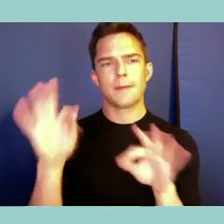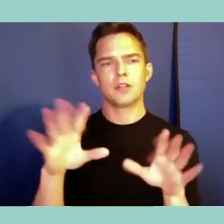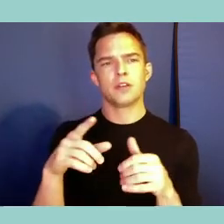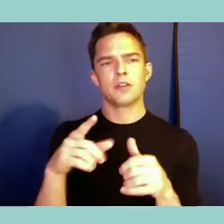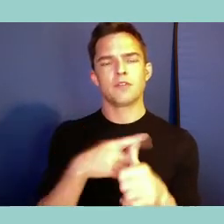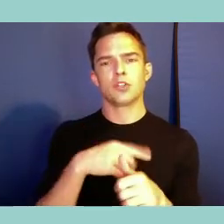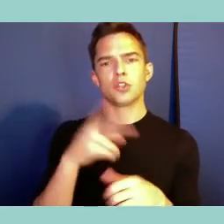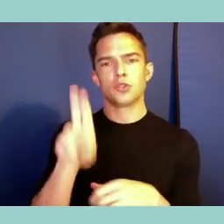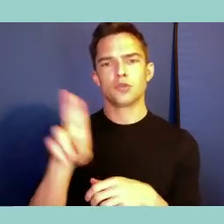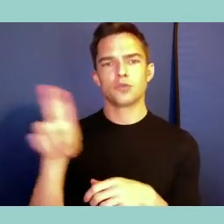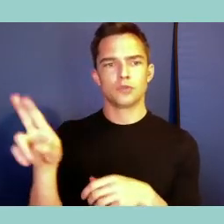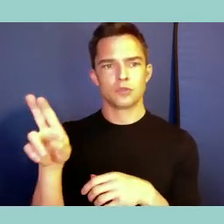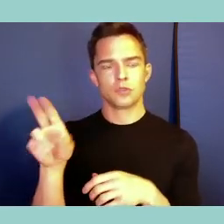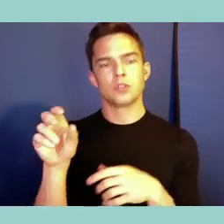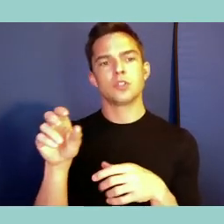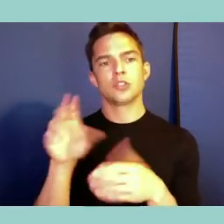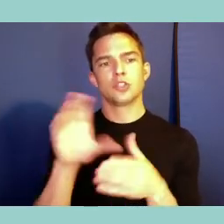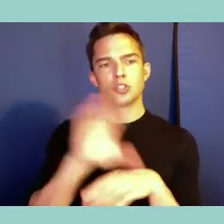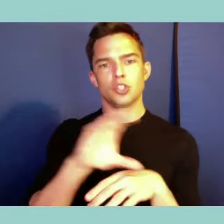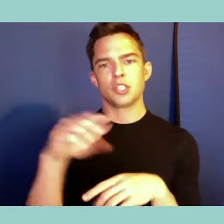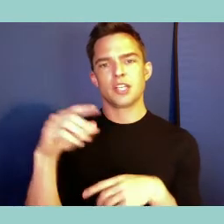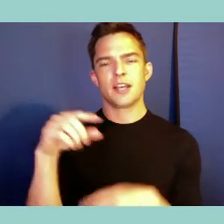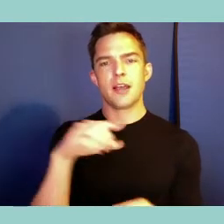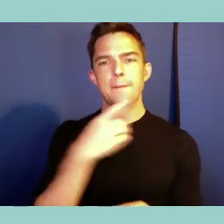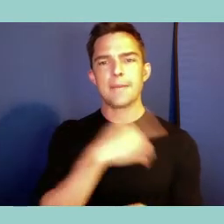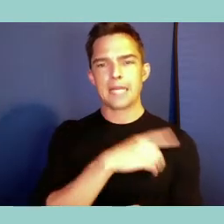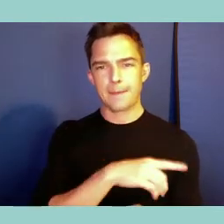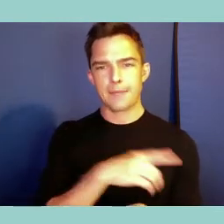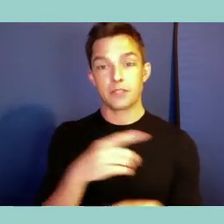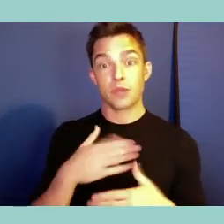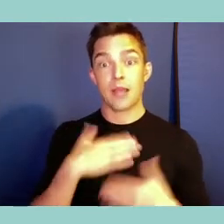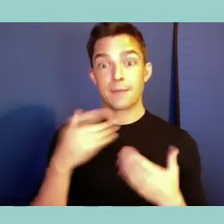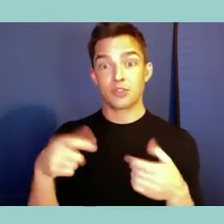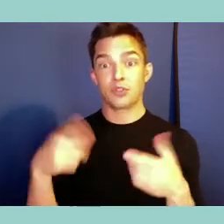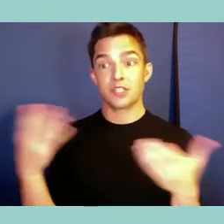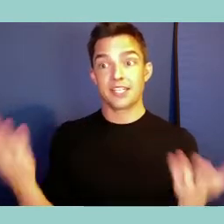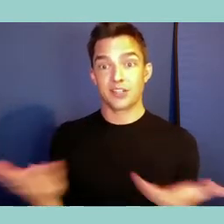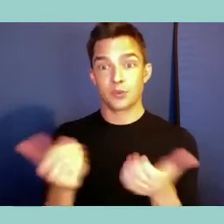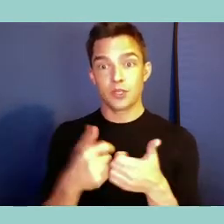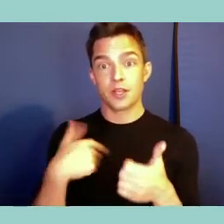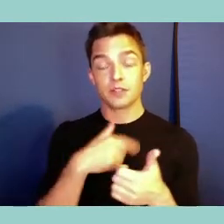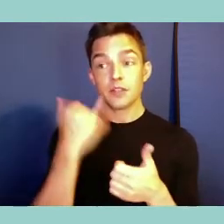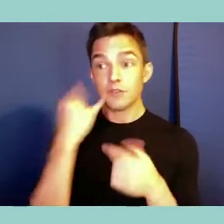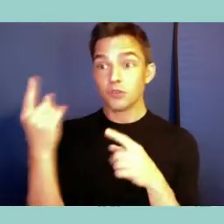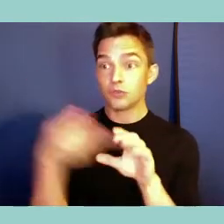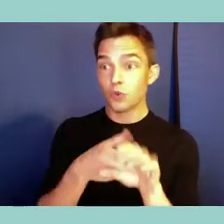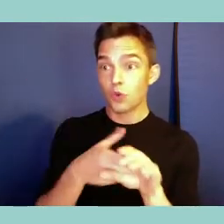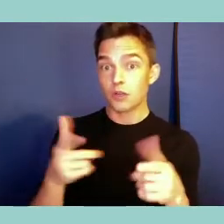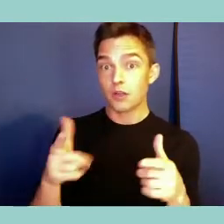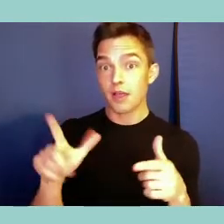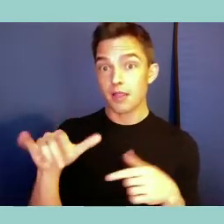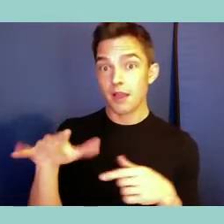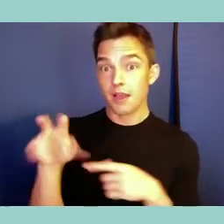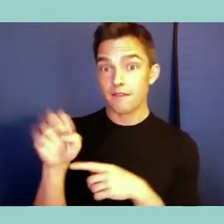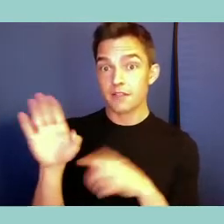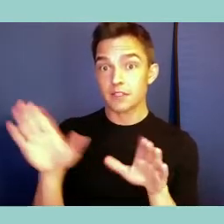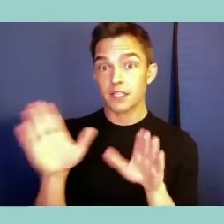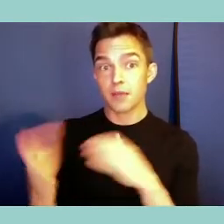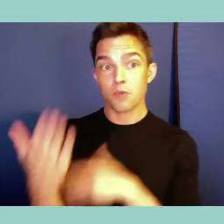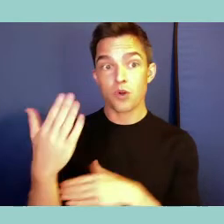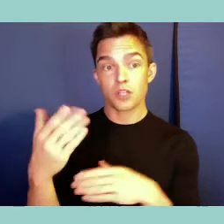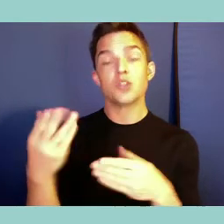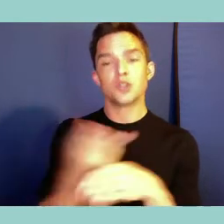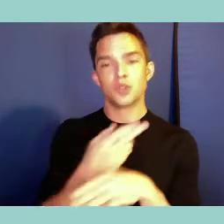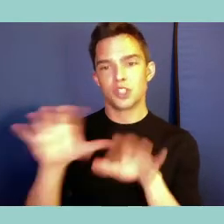at the First Universalist Church of Minneapolis, and we are so glad that you are here with us. If you're joining us live on Sunday morning, we hope